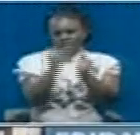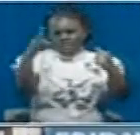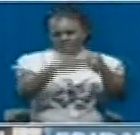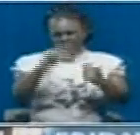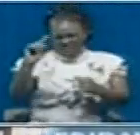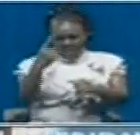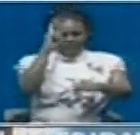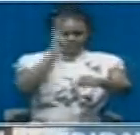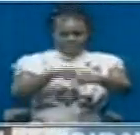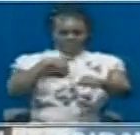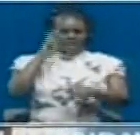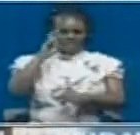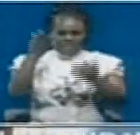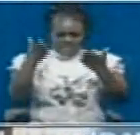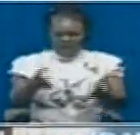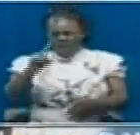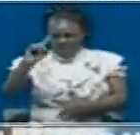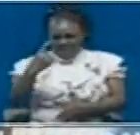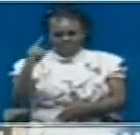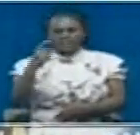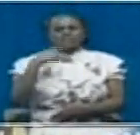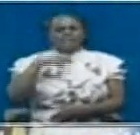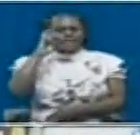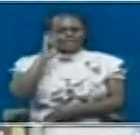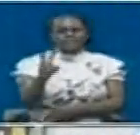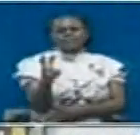nimeona ya kwangu na ndio ya kwanza.